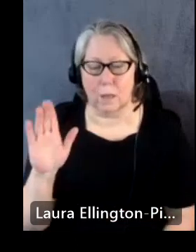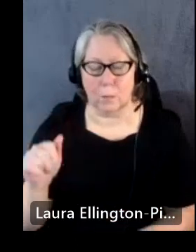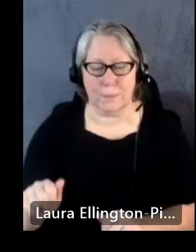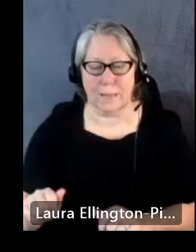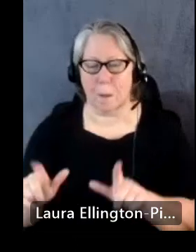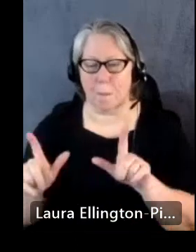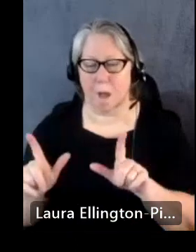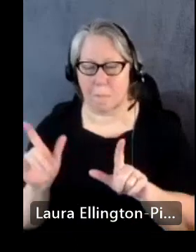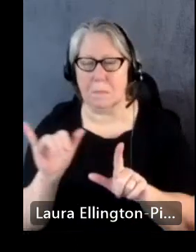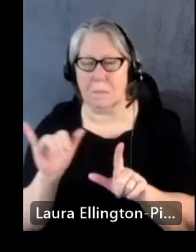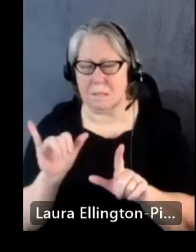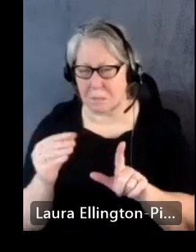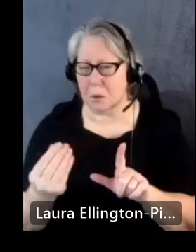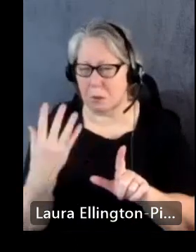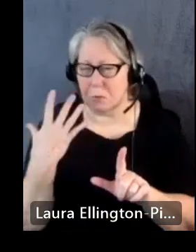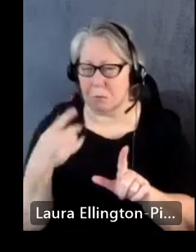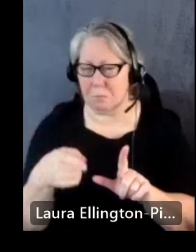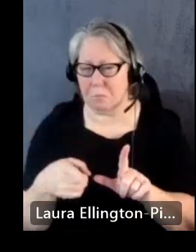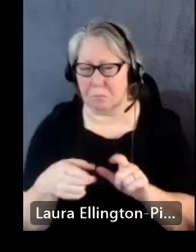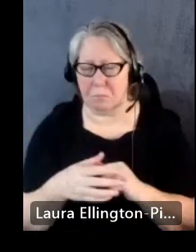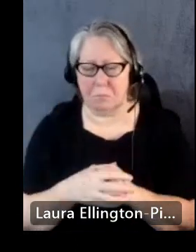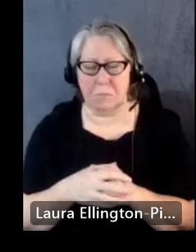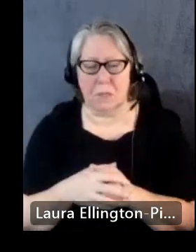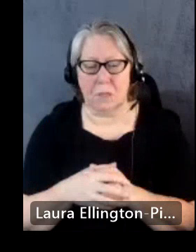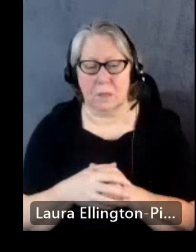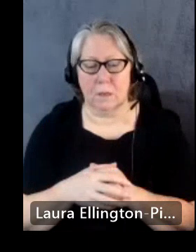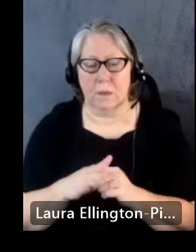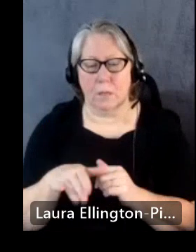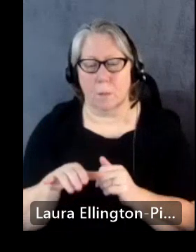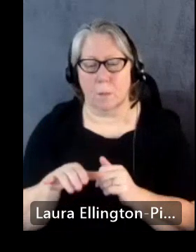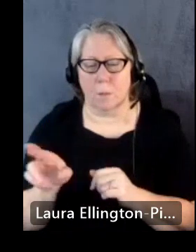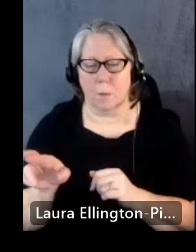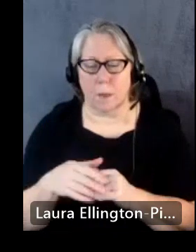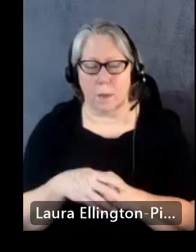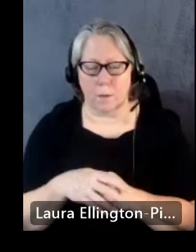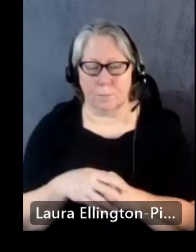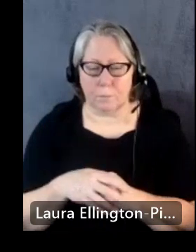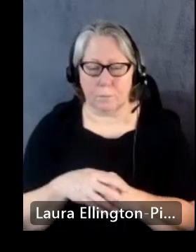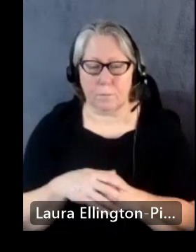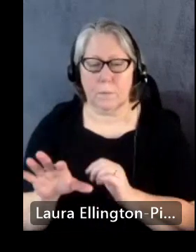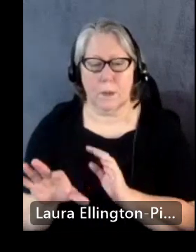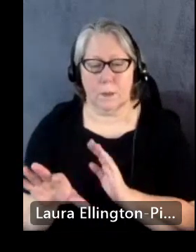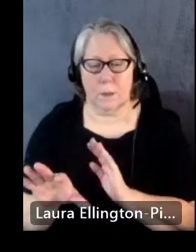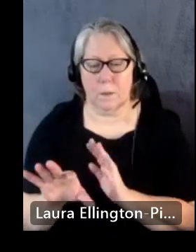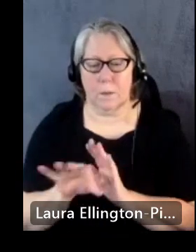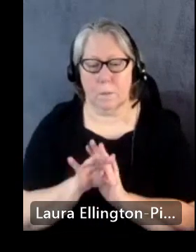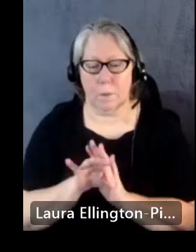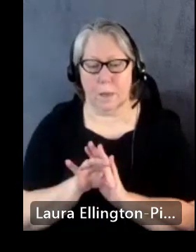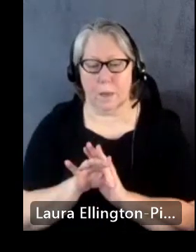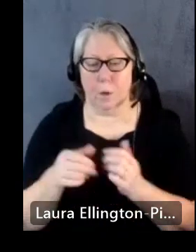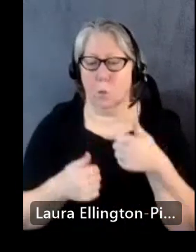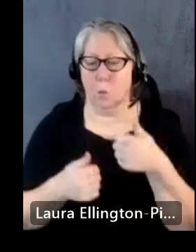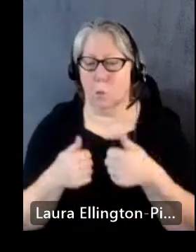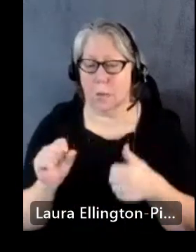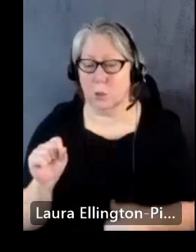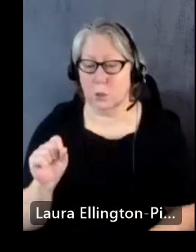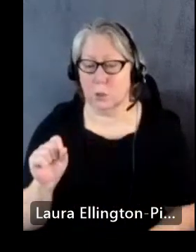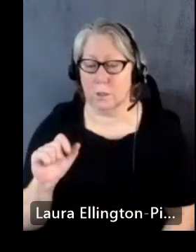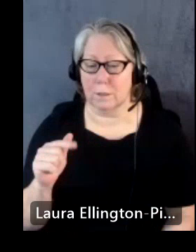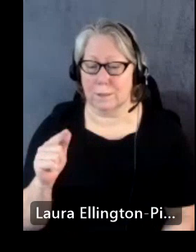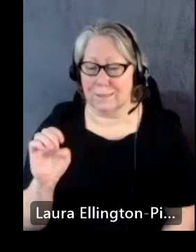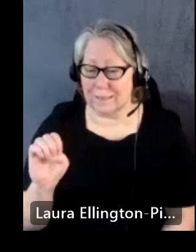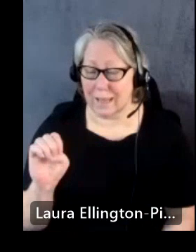at the bottom right. And you'll select the stage to submit it to in the drop-down menu. Okay, and usually it's going to be like if you're